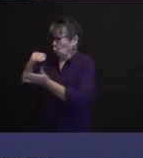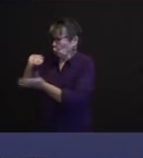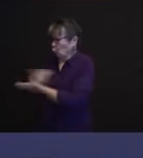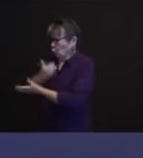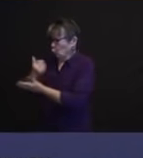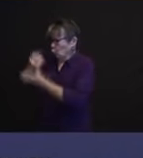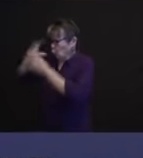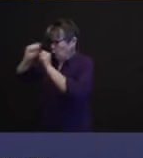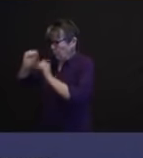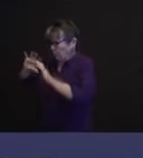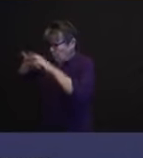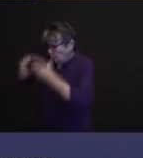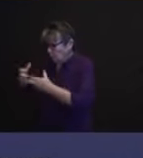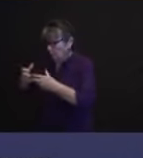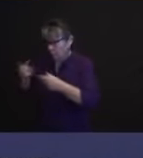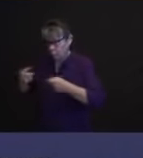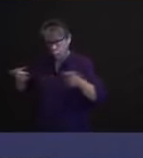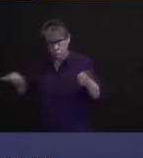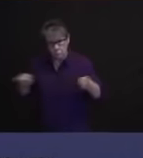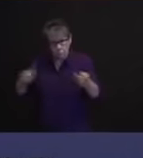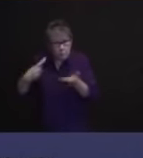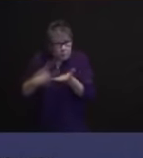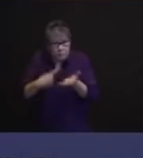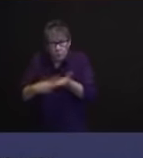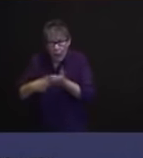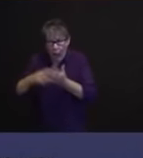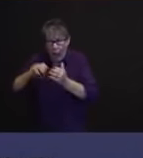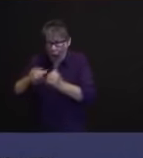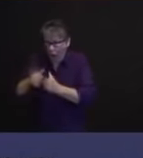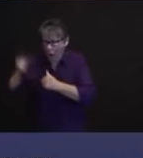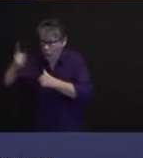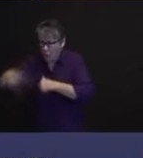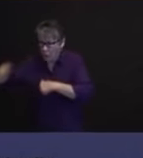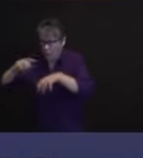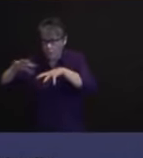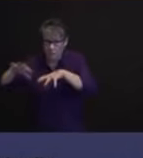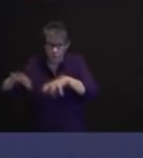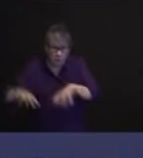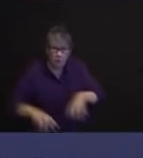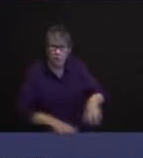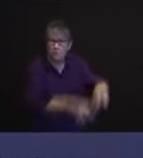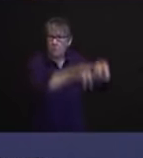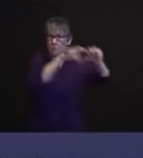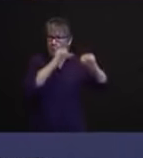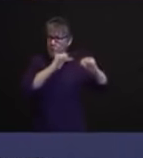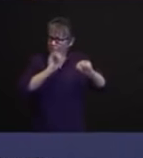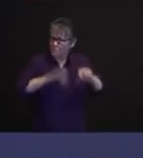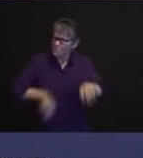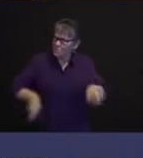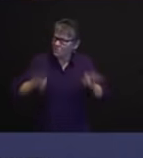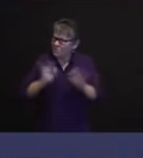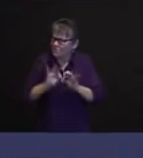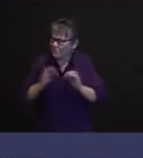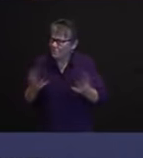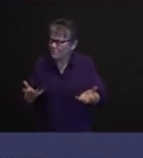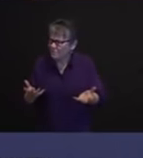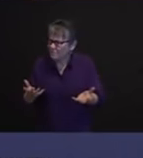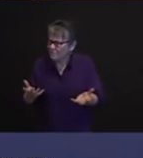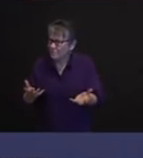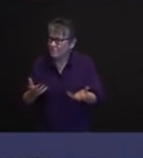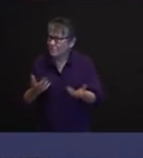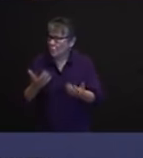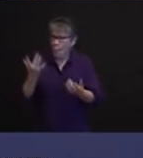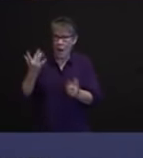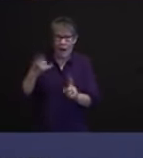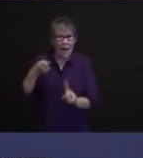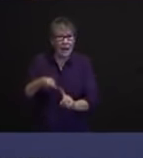really complex. It'll be expensive, whether you're setting up a special mega site. Think through the FEMA testing sites